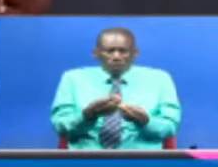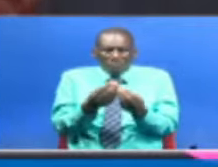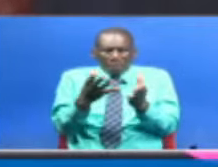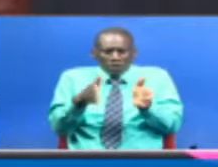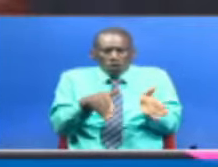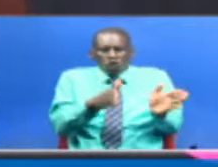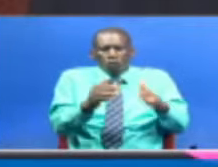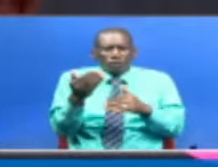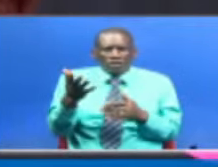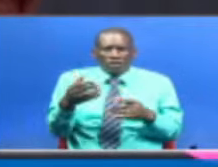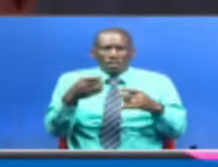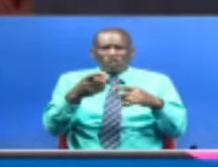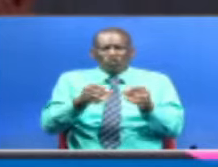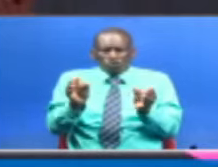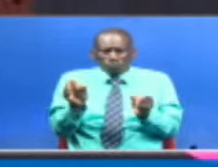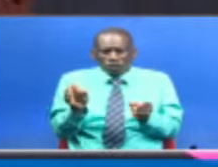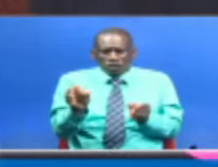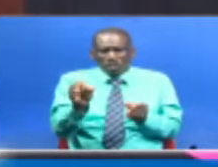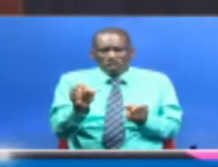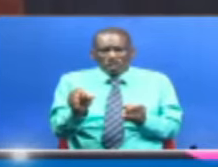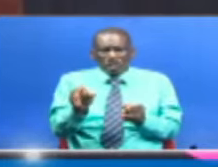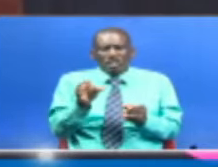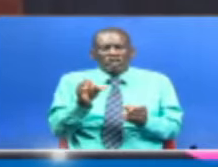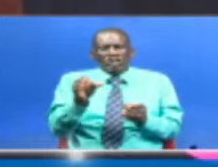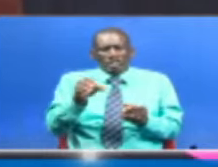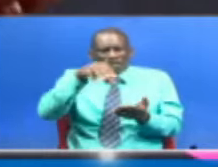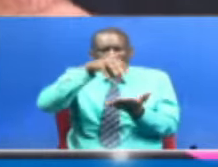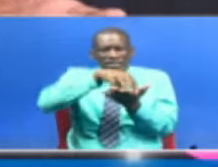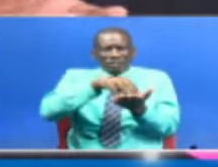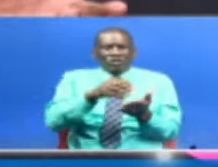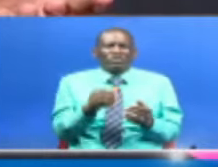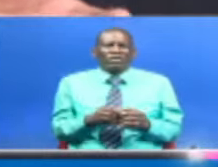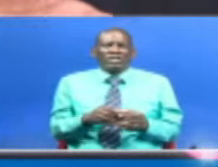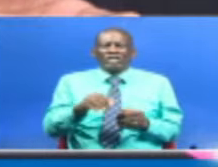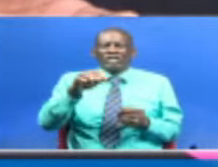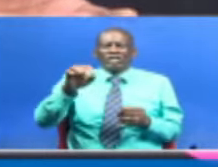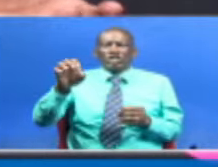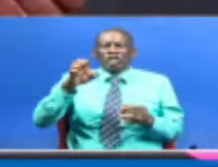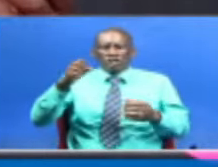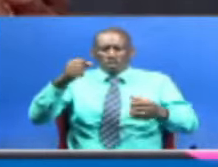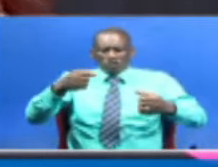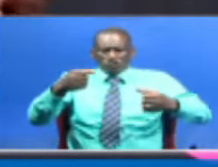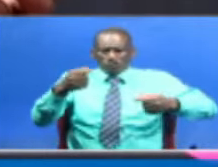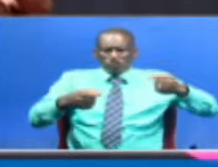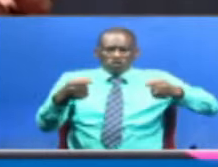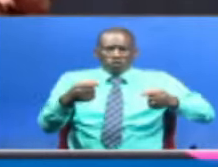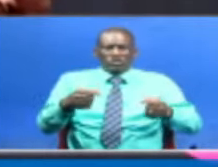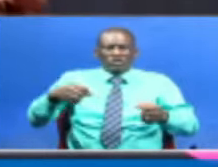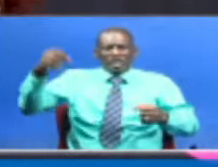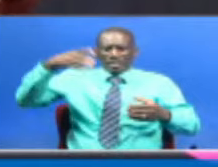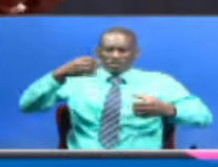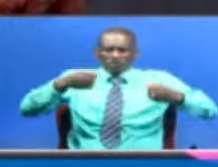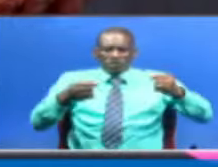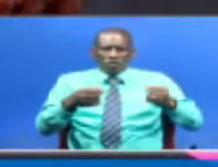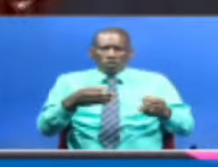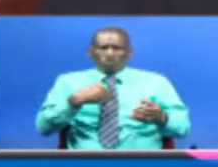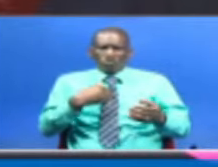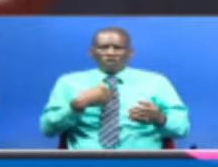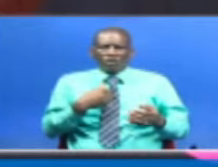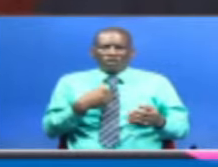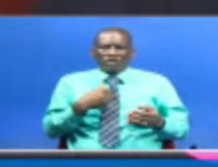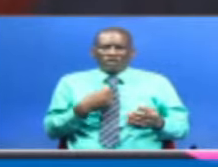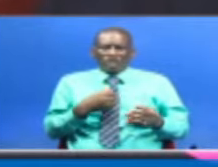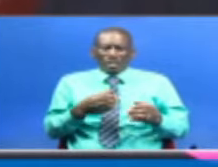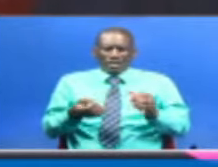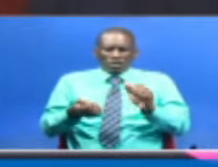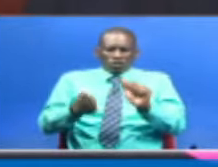from charging the e-mobility systems to running a swapping station,